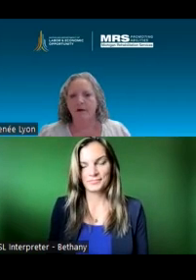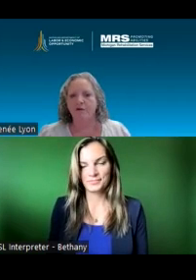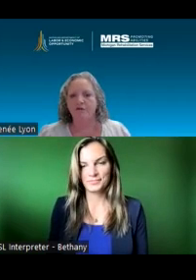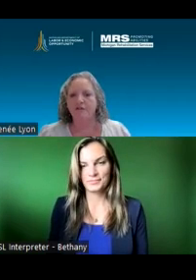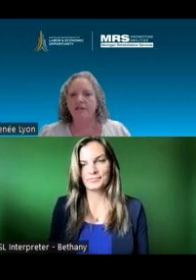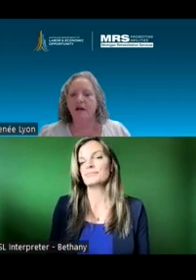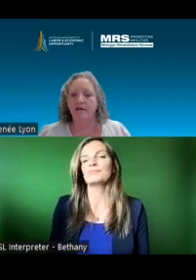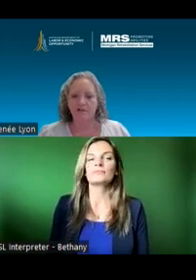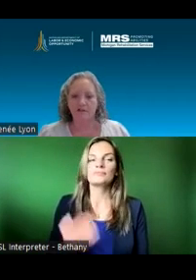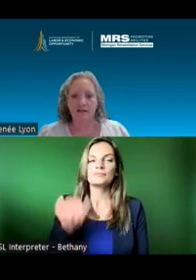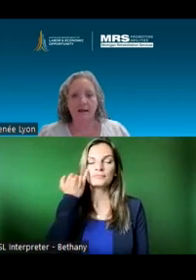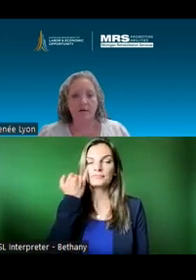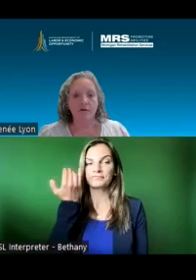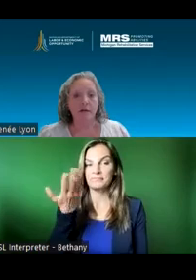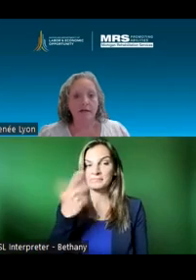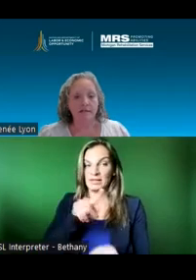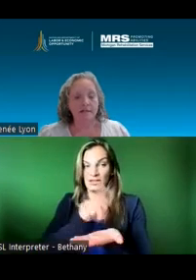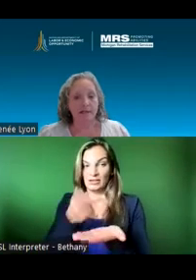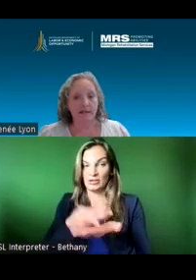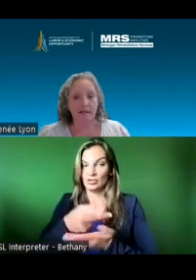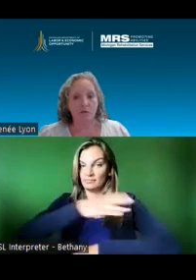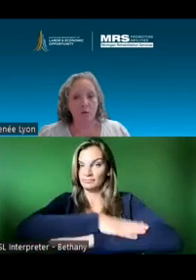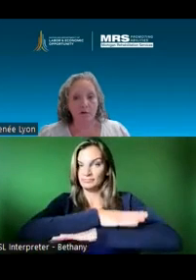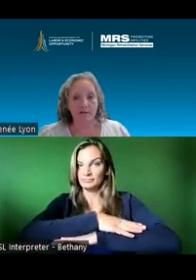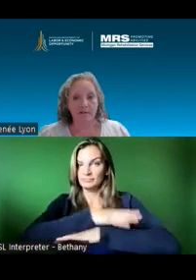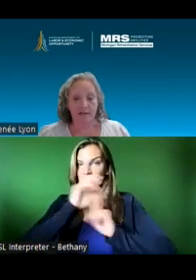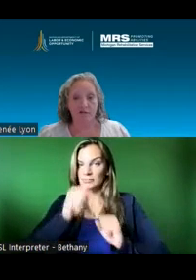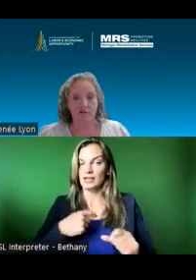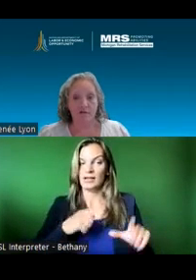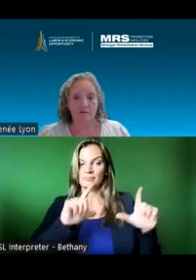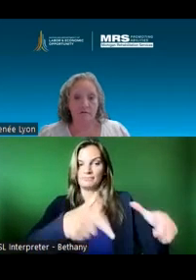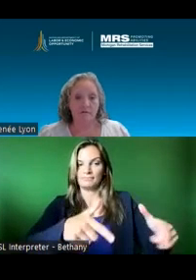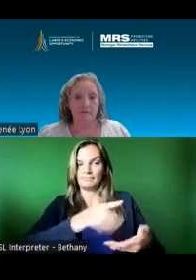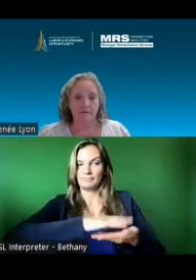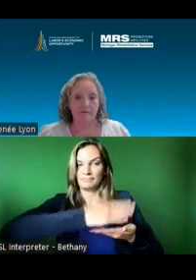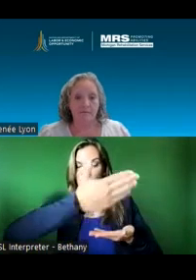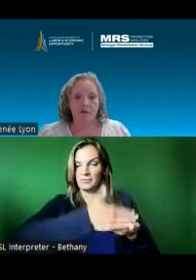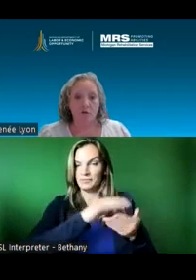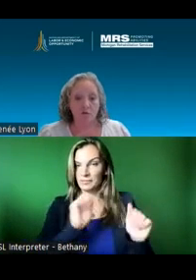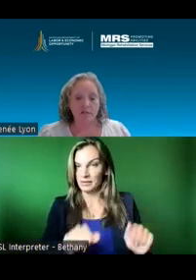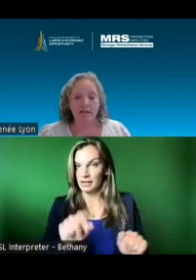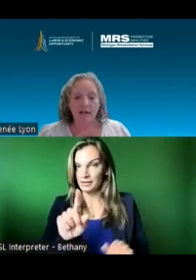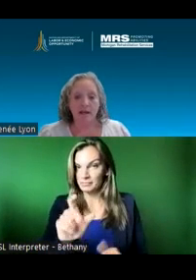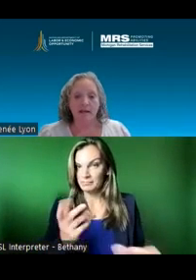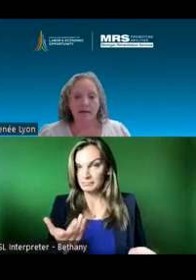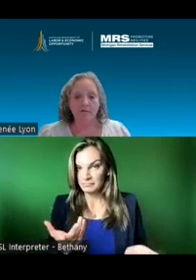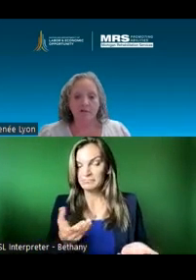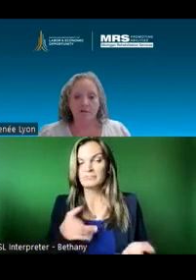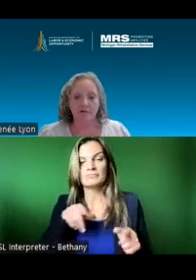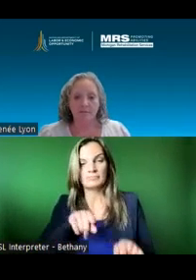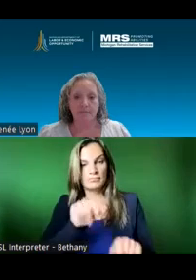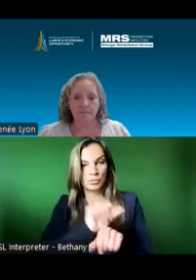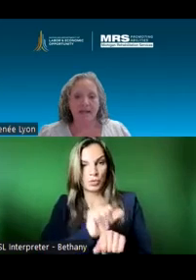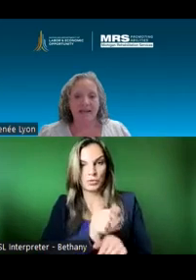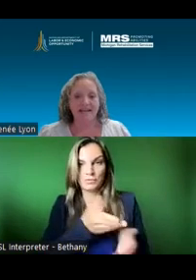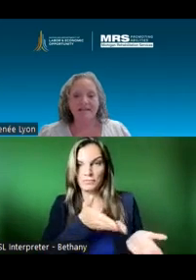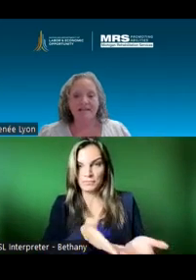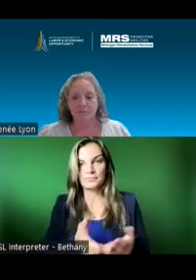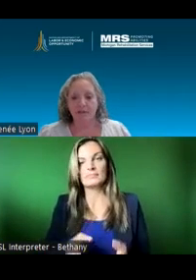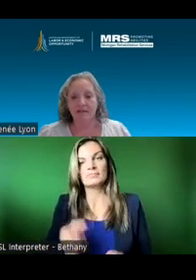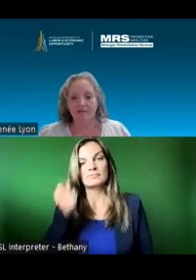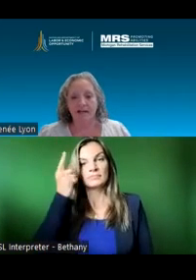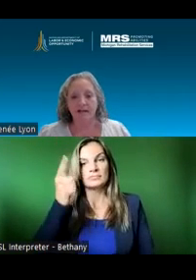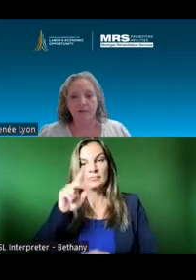What about using our kitchen counter as a standing workstation? Using that counter